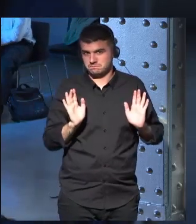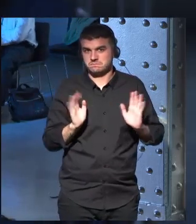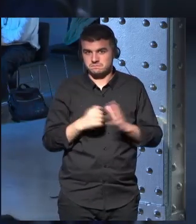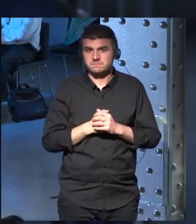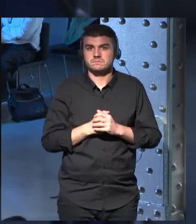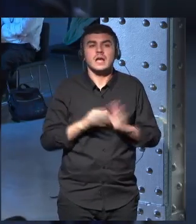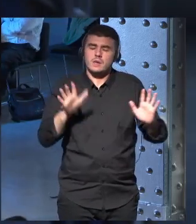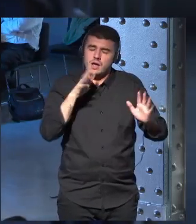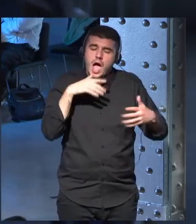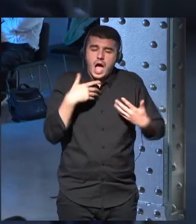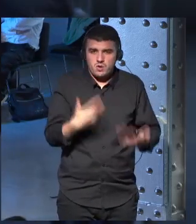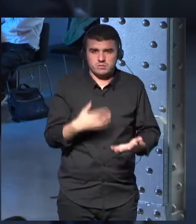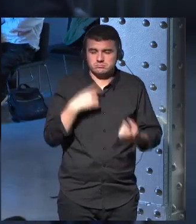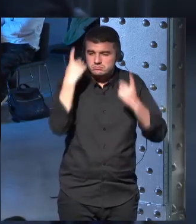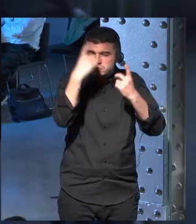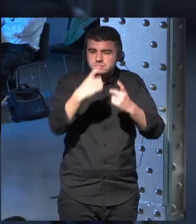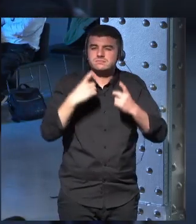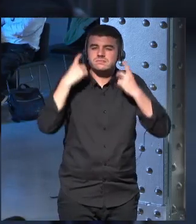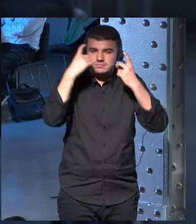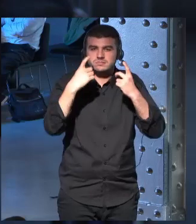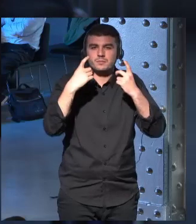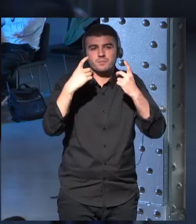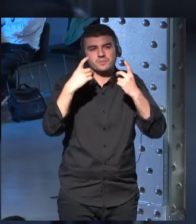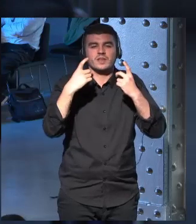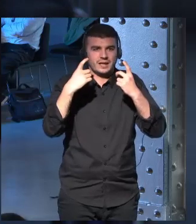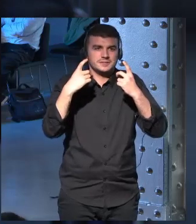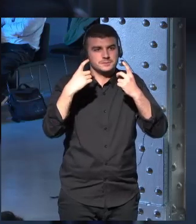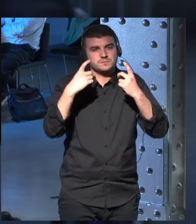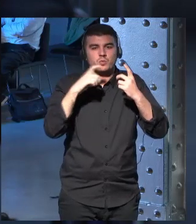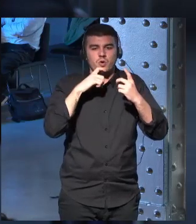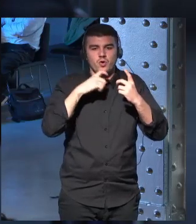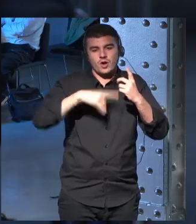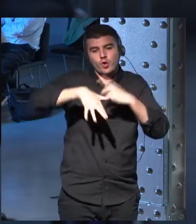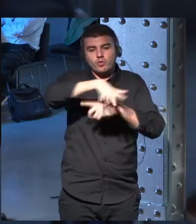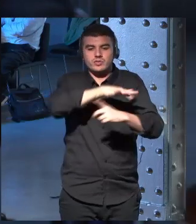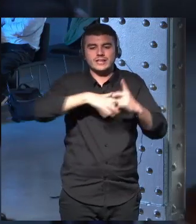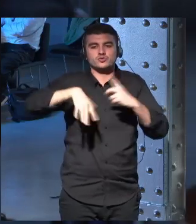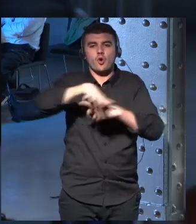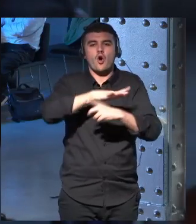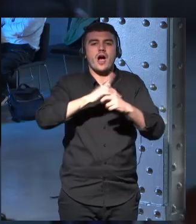book, the Siete Cuentos, in context.